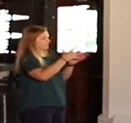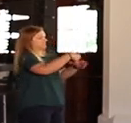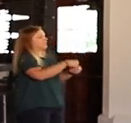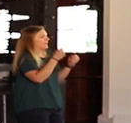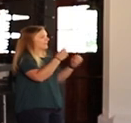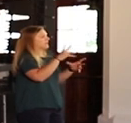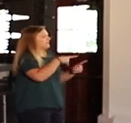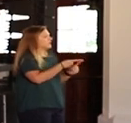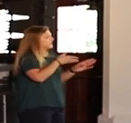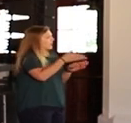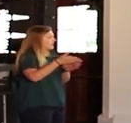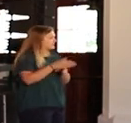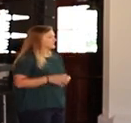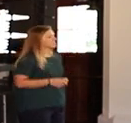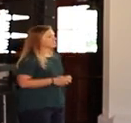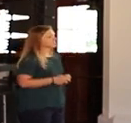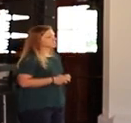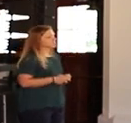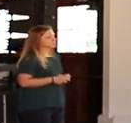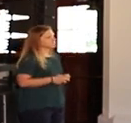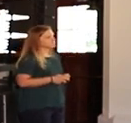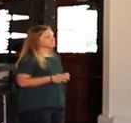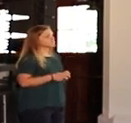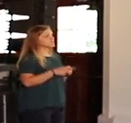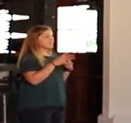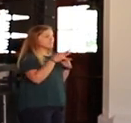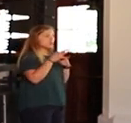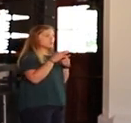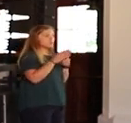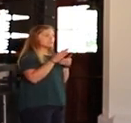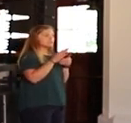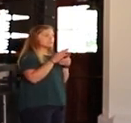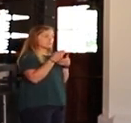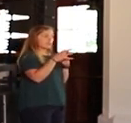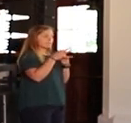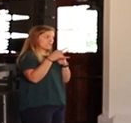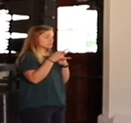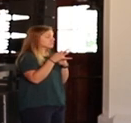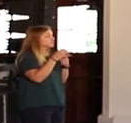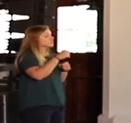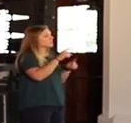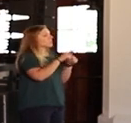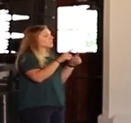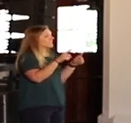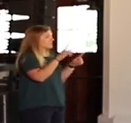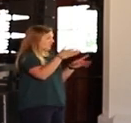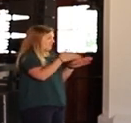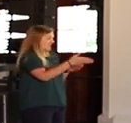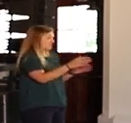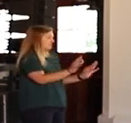of contexts. Because of that, with a few exceptions, it really matters very little what your actual major